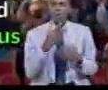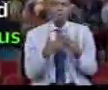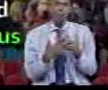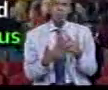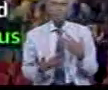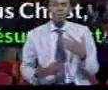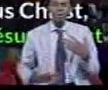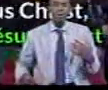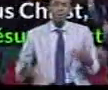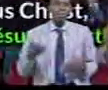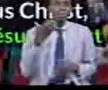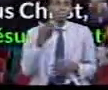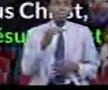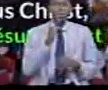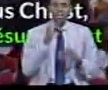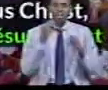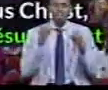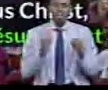blood. Oh, in the